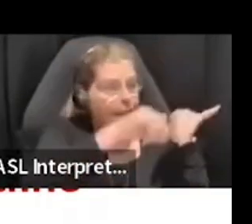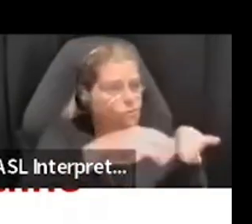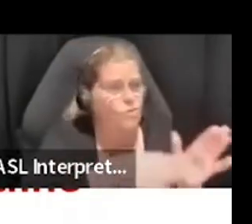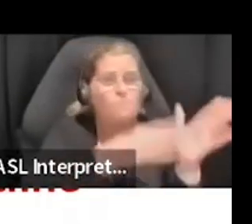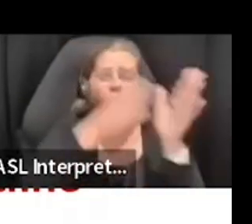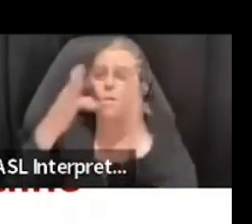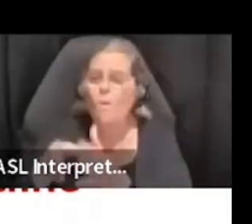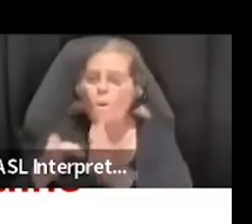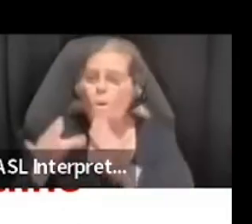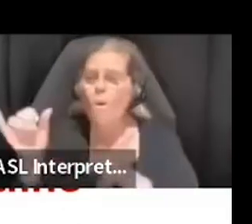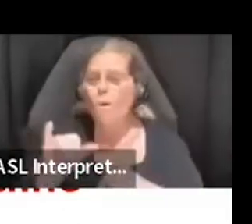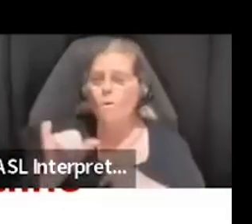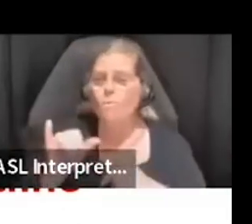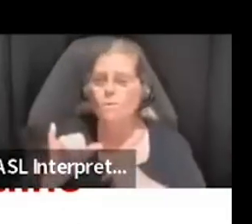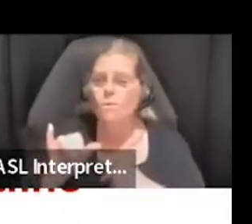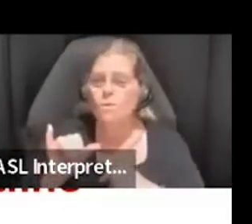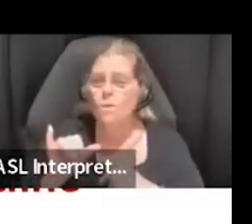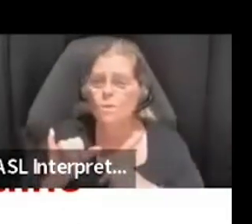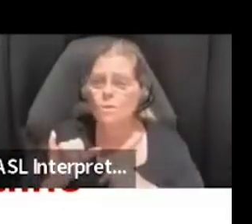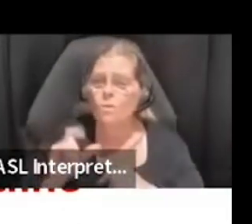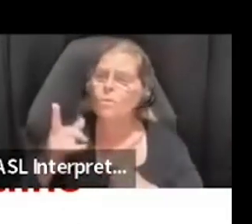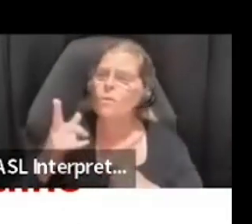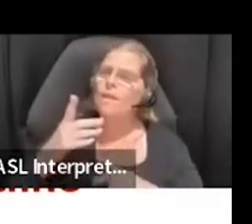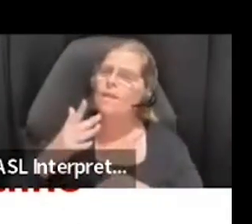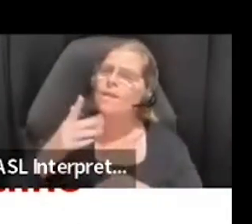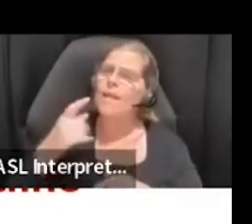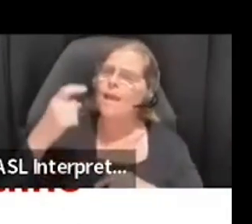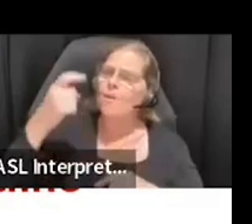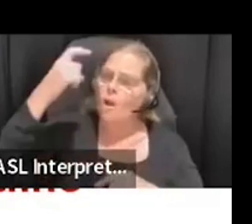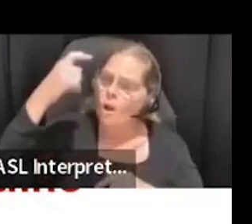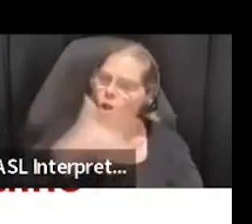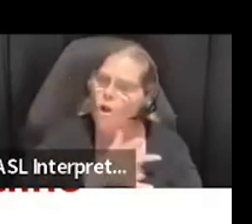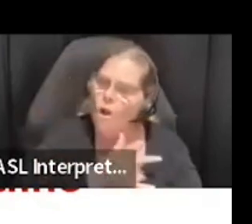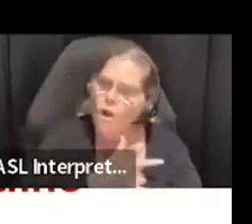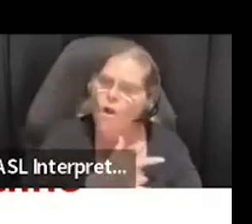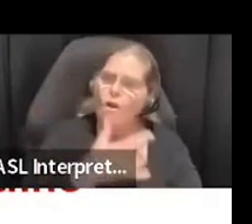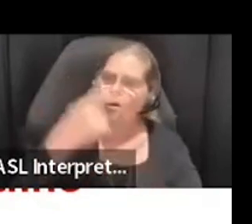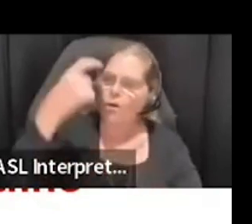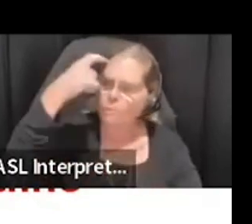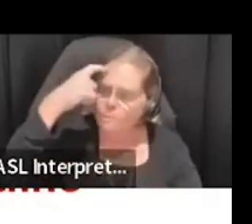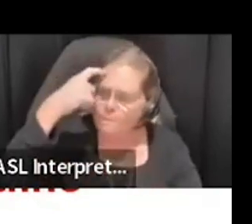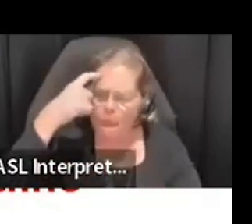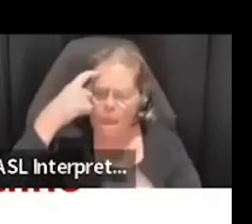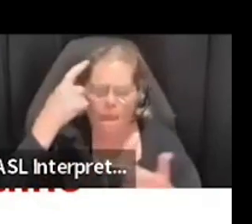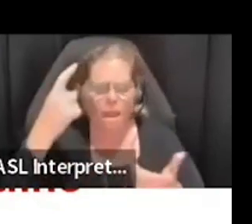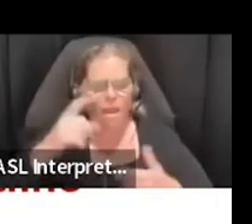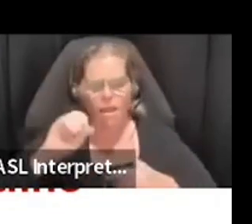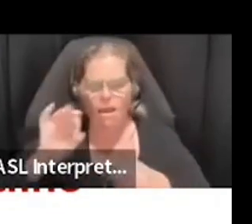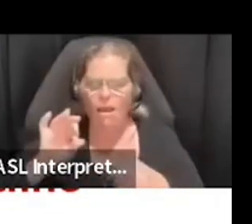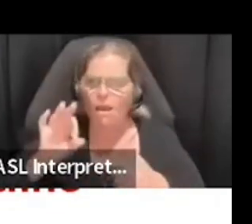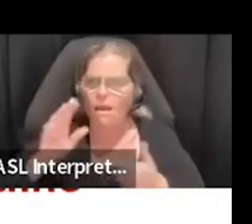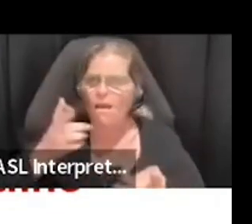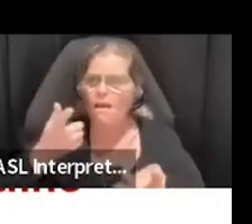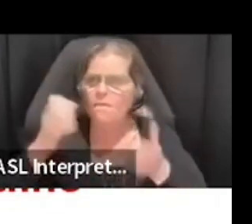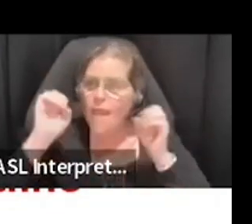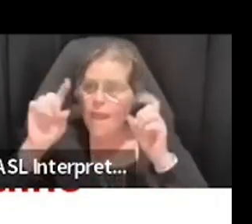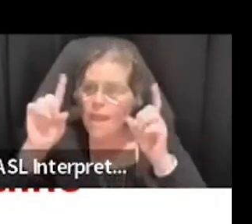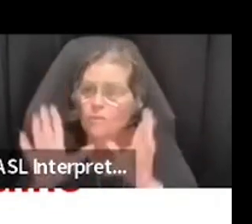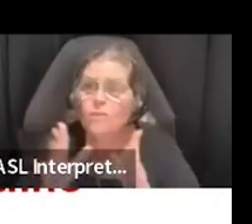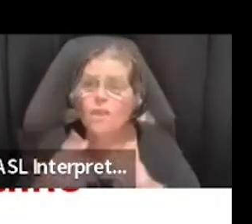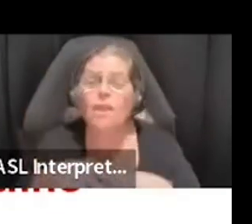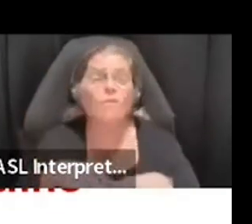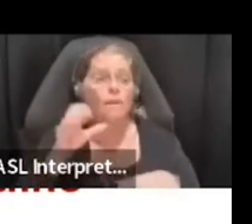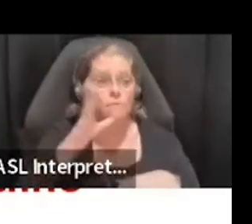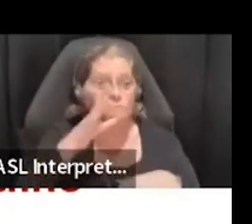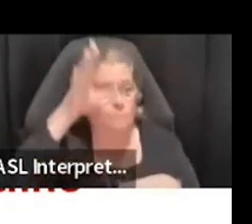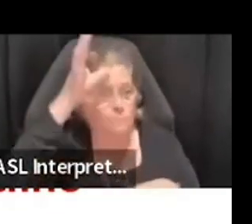also those kind of hearts and minds expectations that educators and families and students themselves have about what